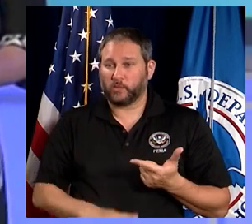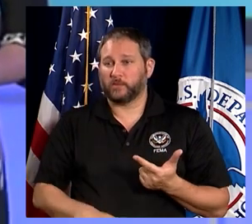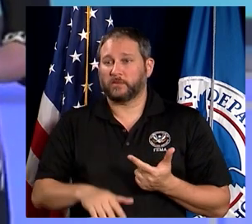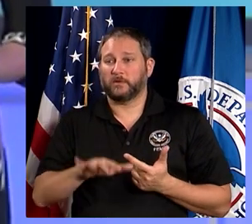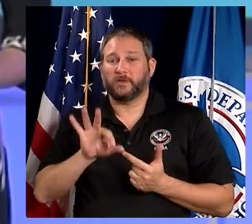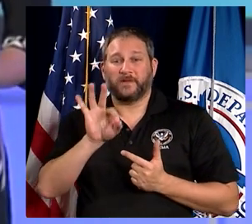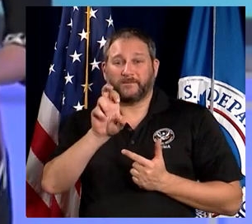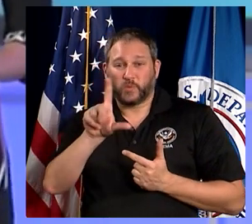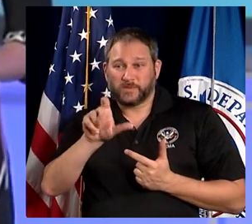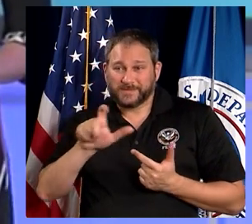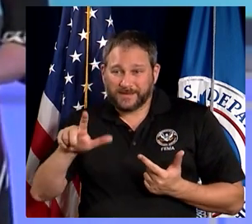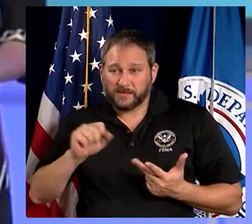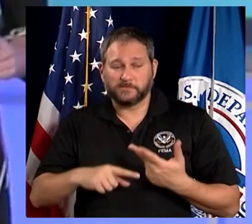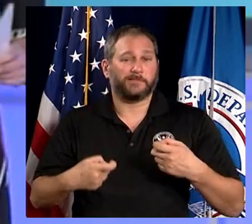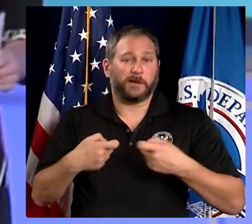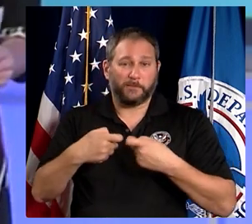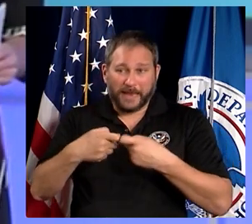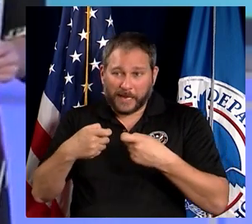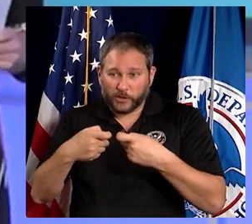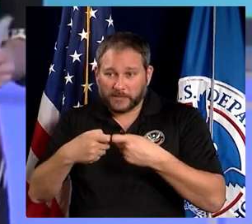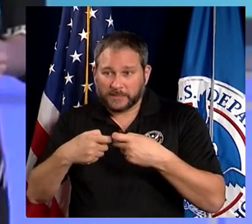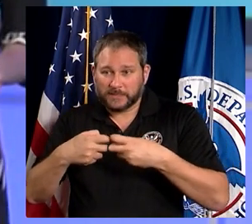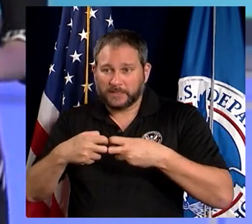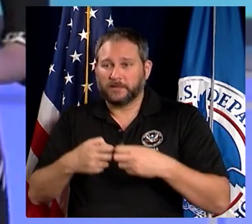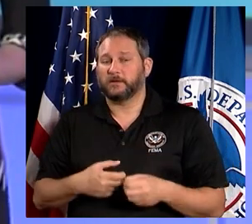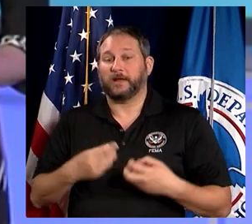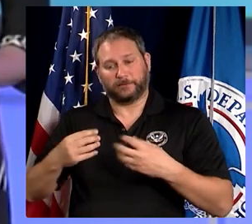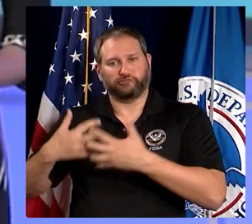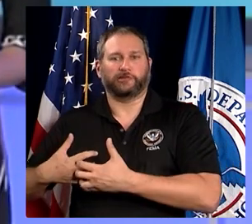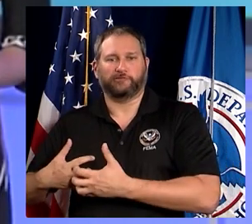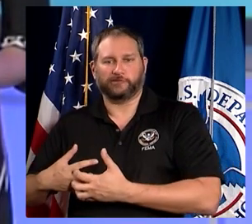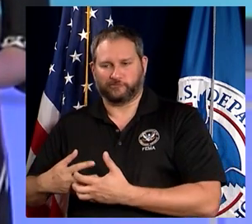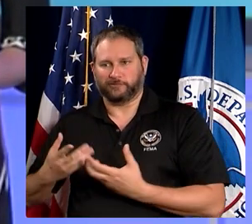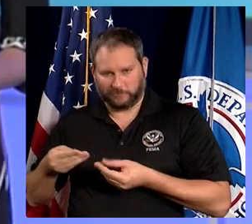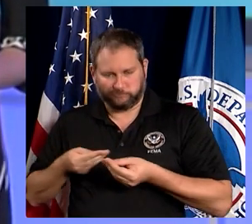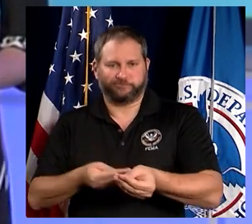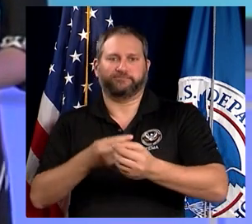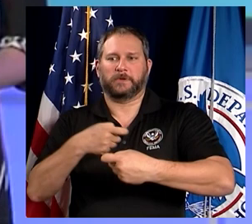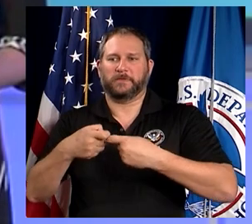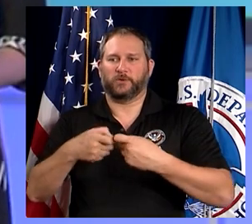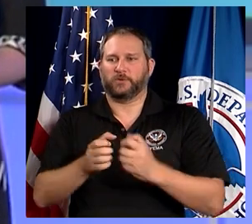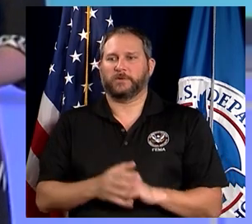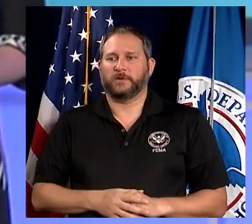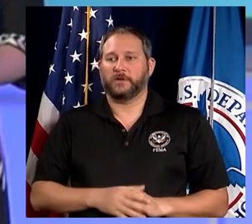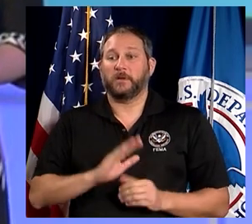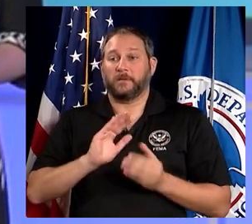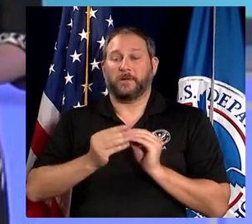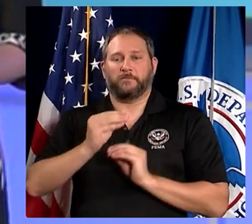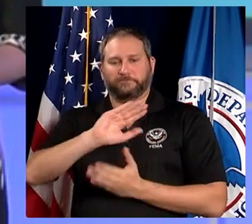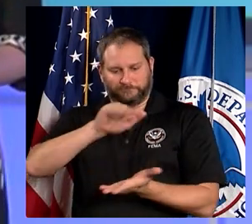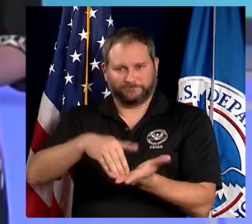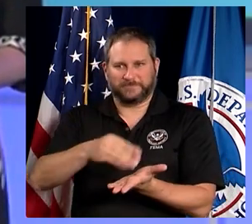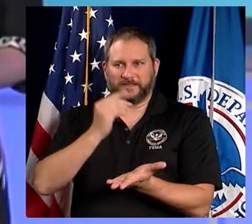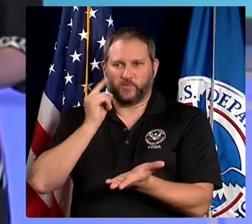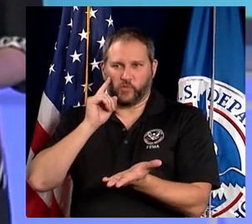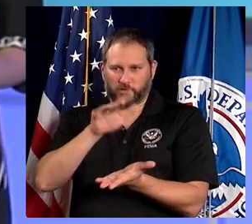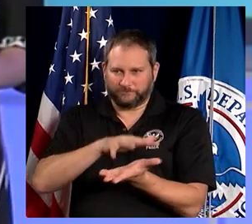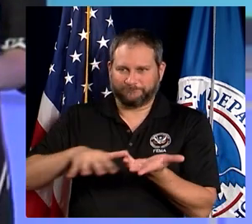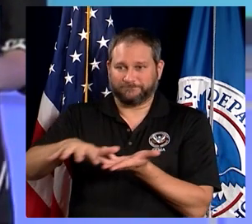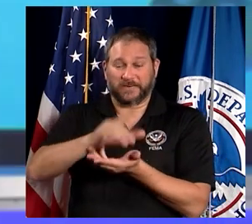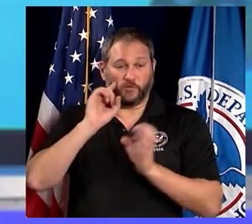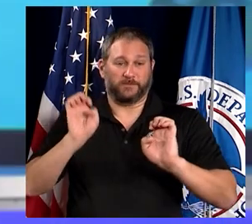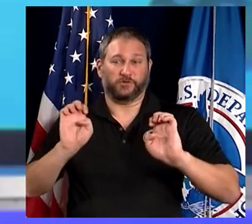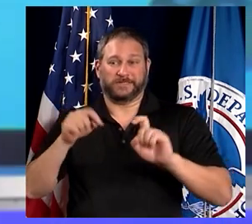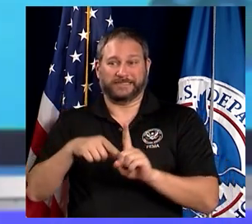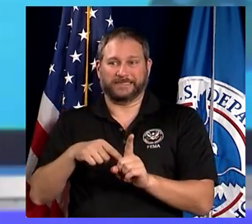batteries, and generators, they could become the home base for local response teams before help arrives from the